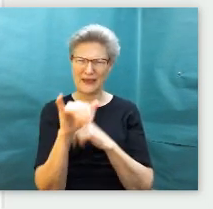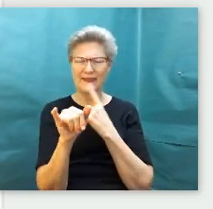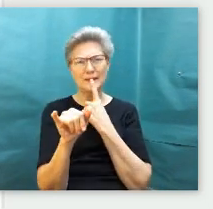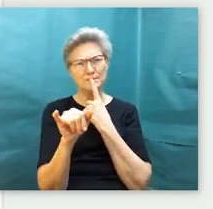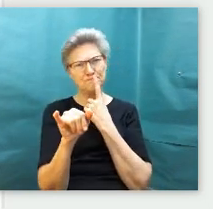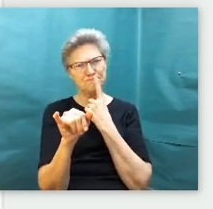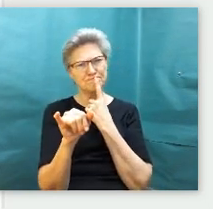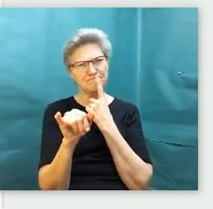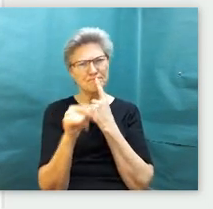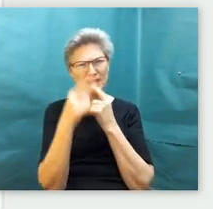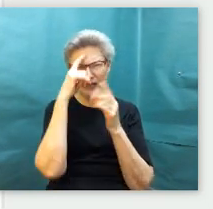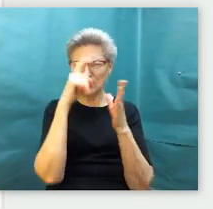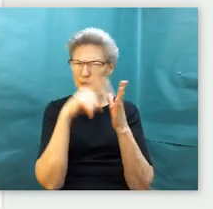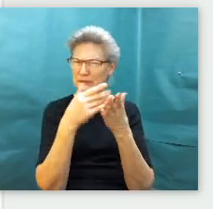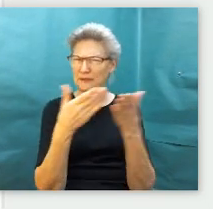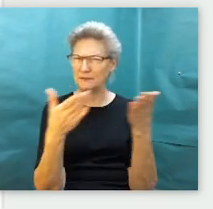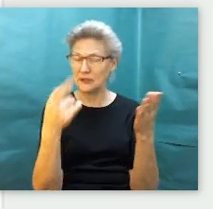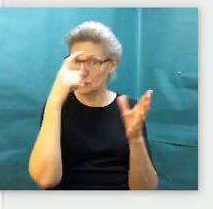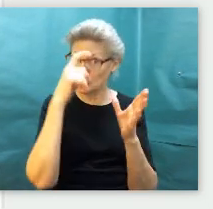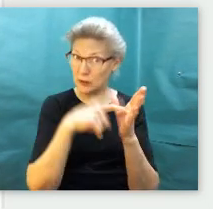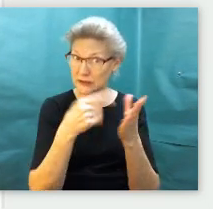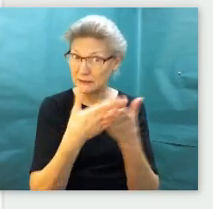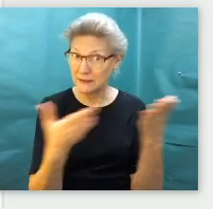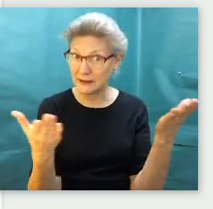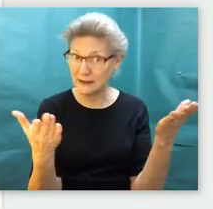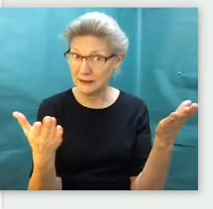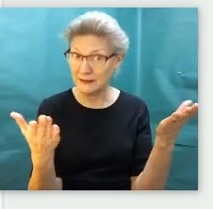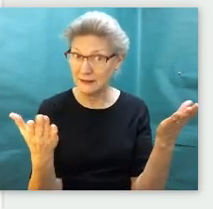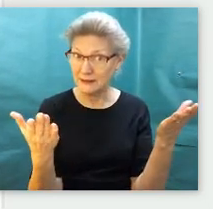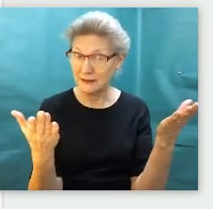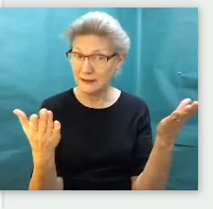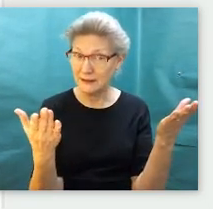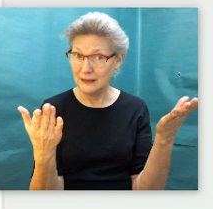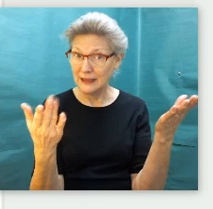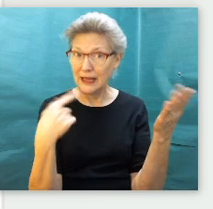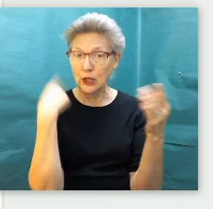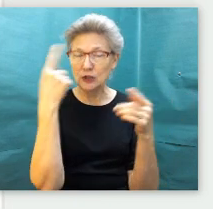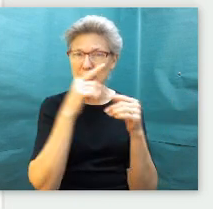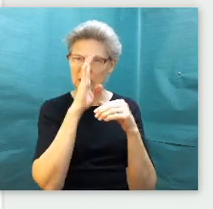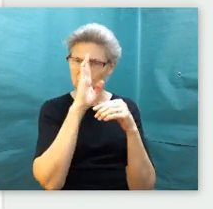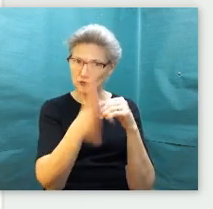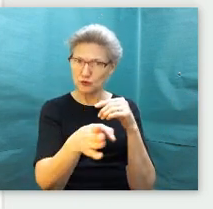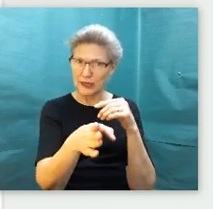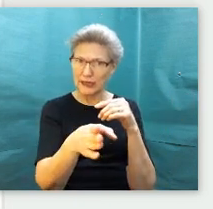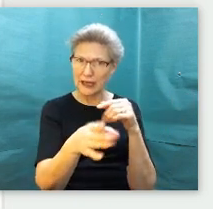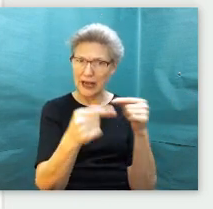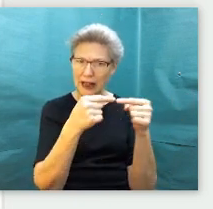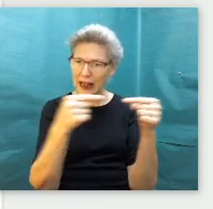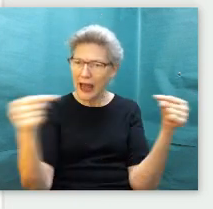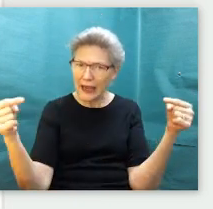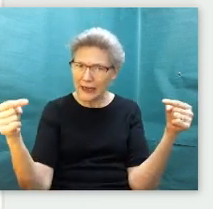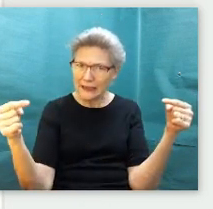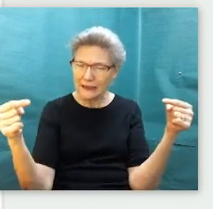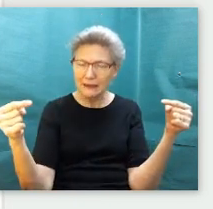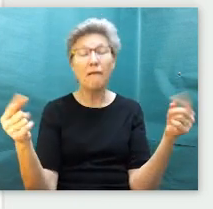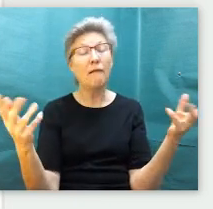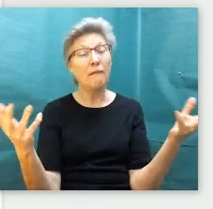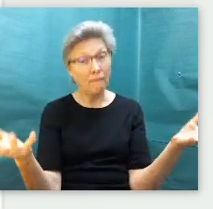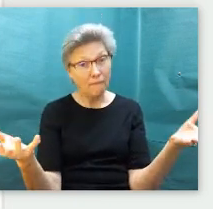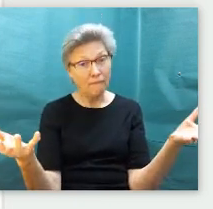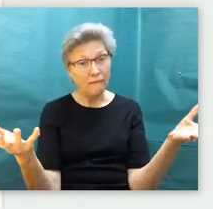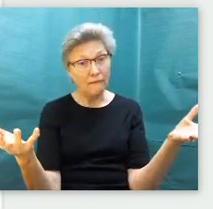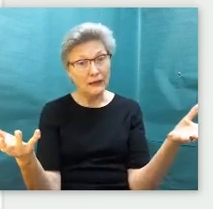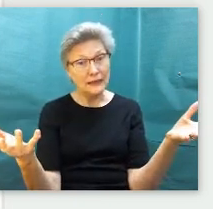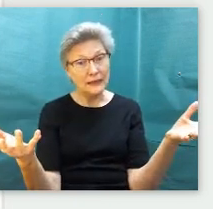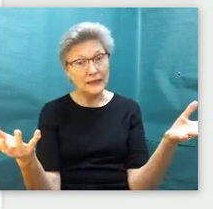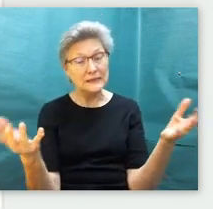this, I notice something. Do you notice something? It's a straight angle or a straight line.